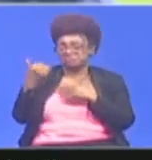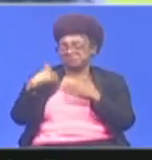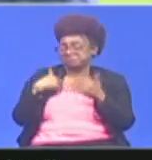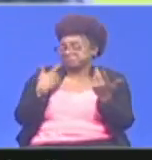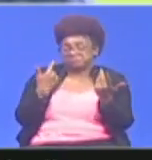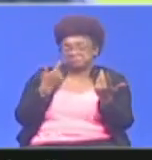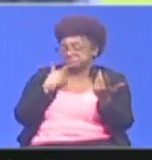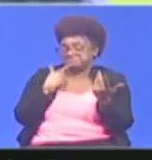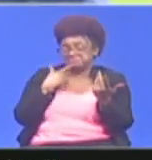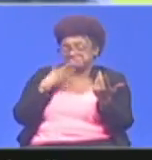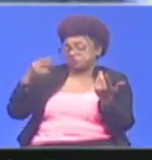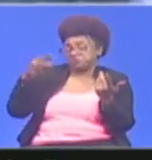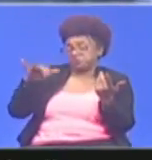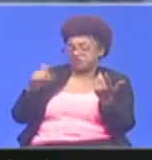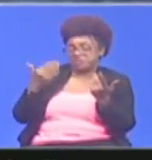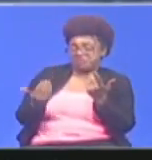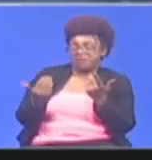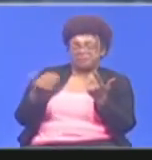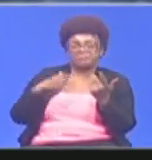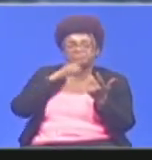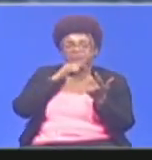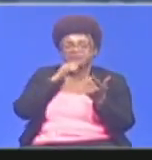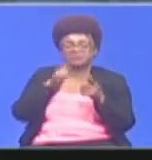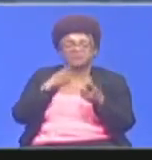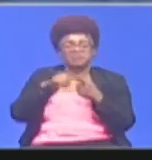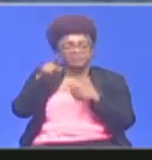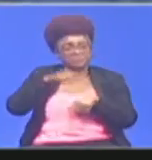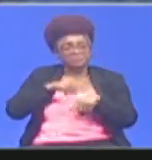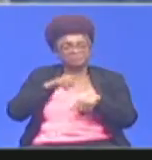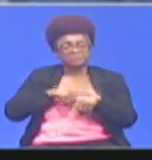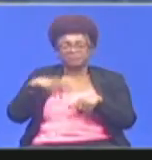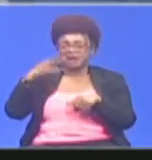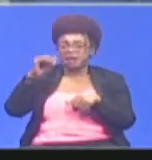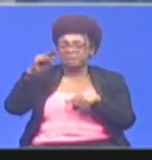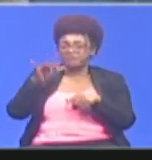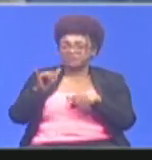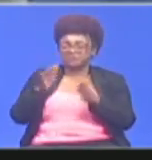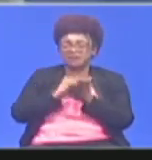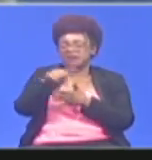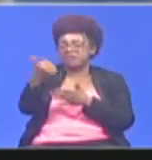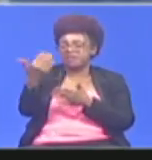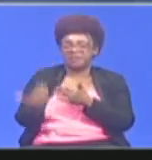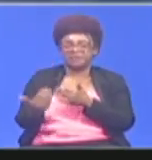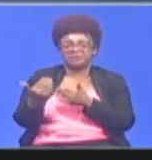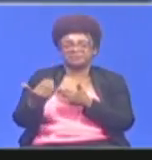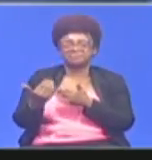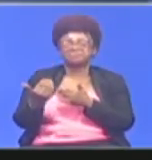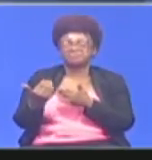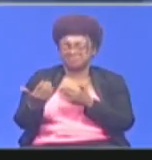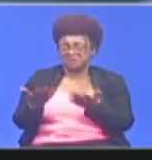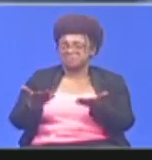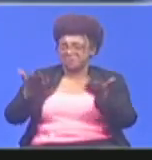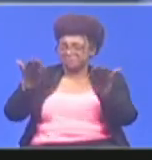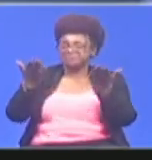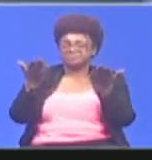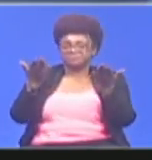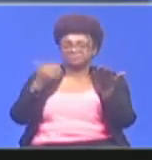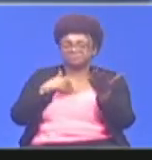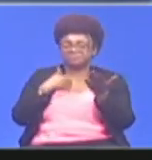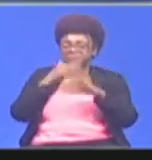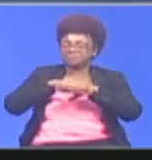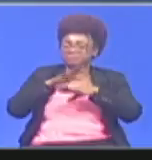want to play with the Shuja, the young boys. And then that time it was Humphrey and all those young guys, they're still upcoming. And we had a